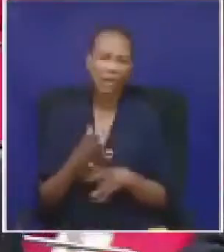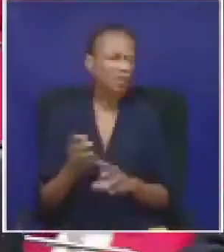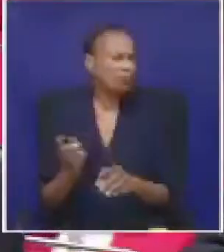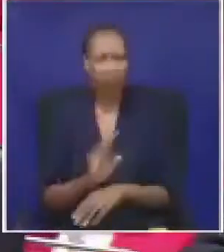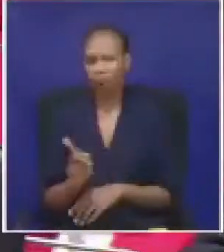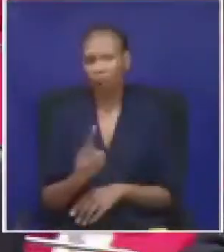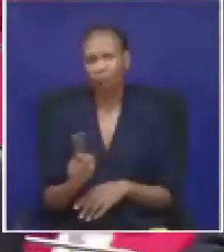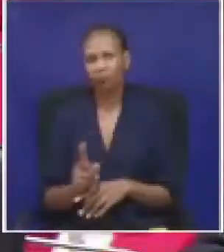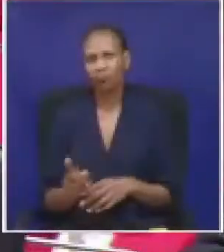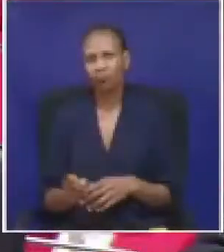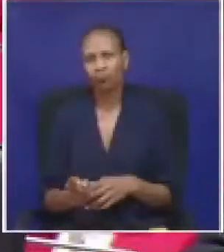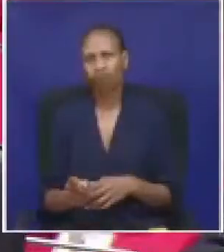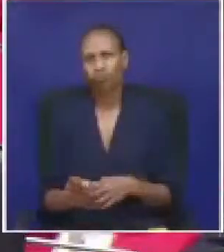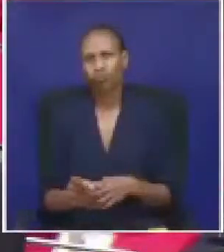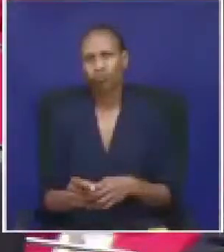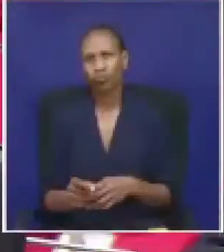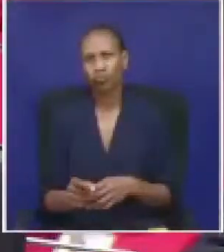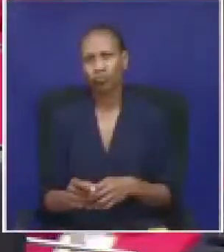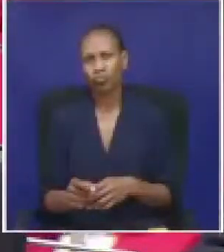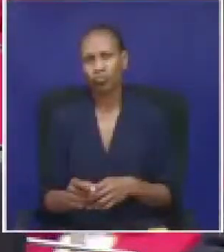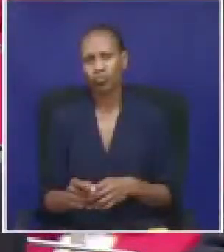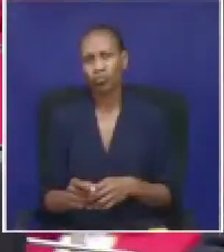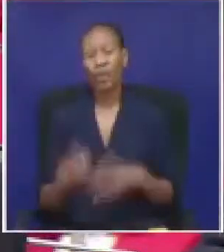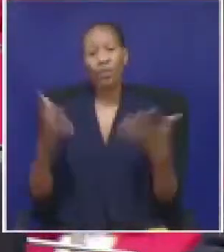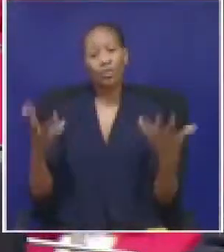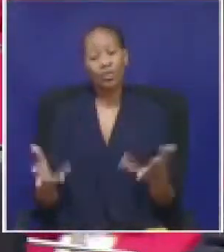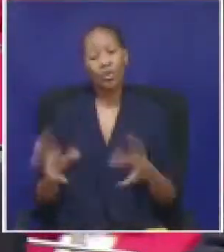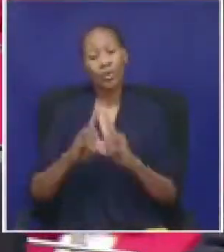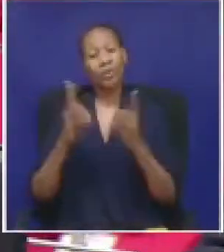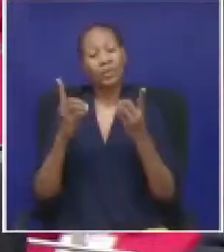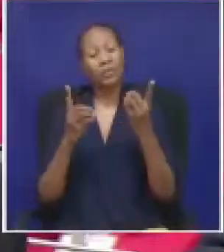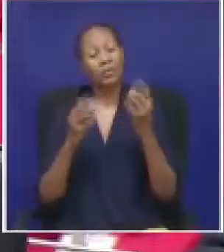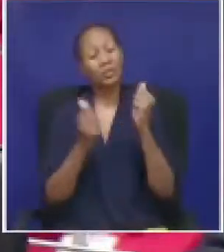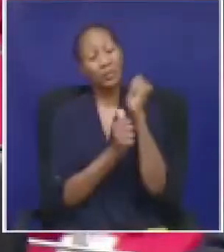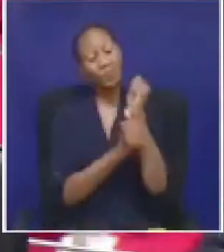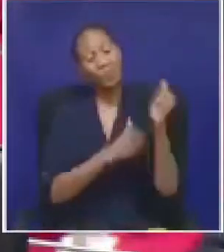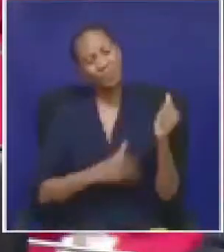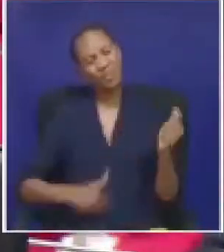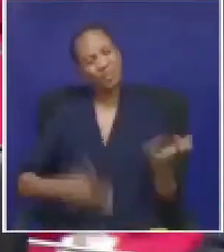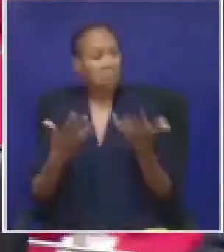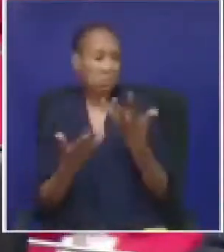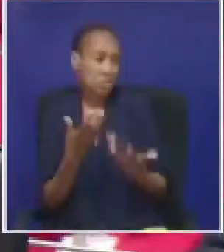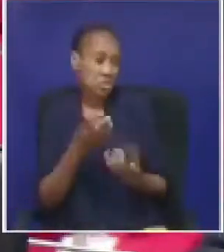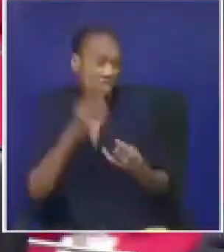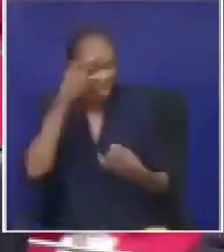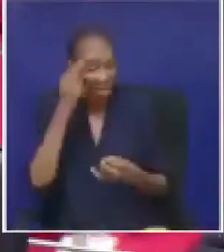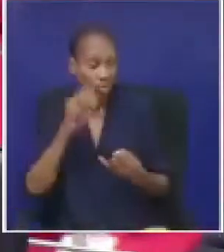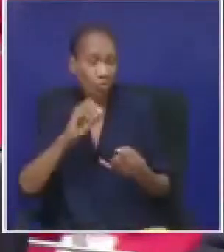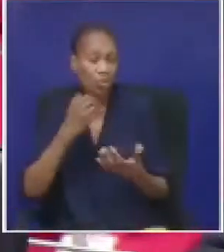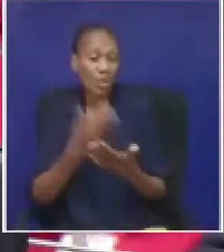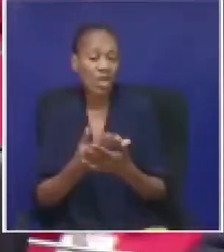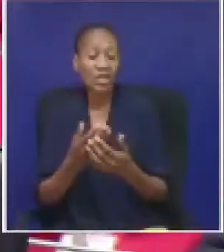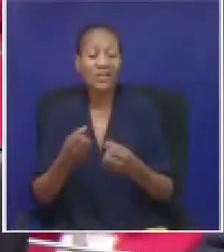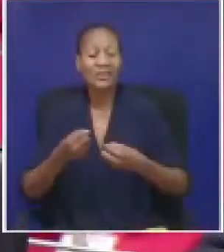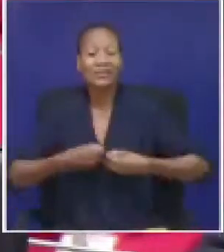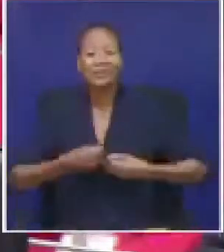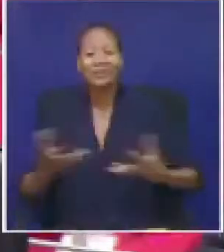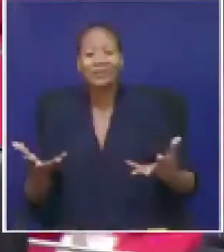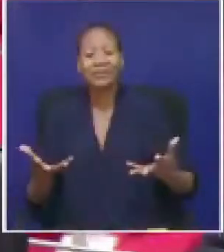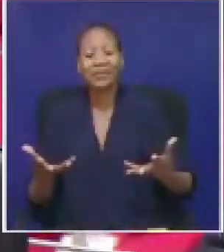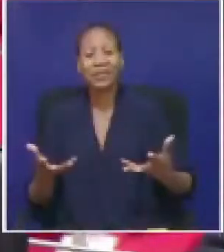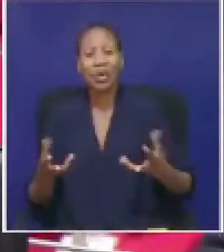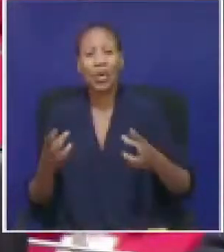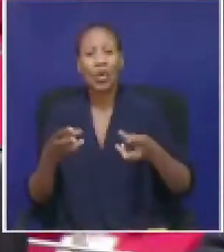currently conceptualized. Has the Deputy President thought of introducing the expropriation of land without